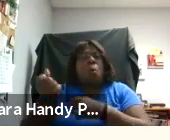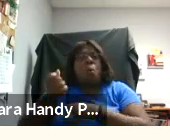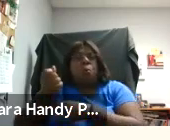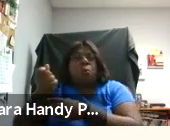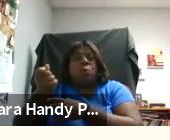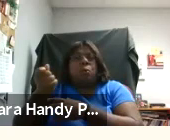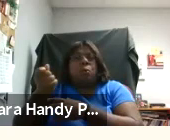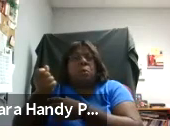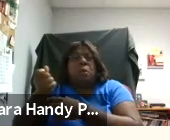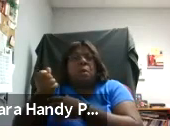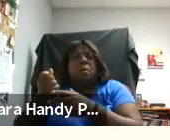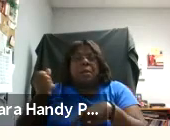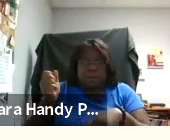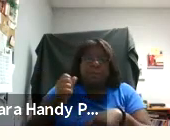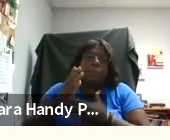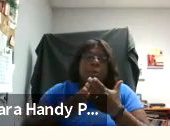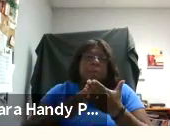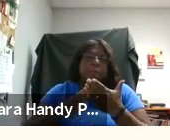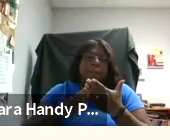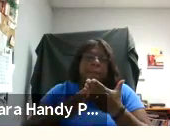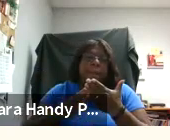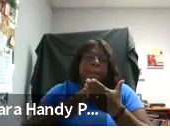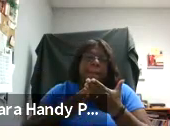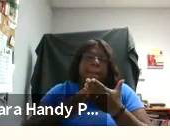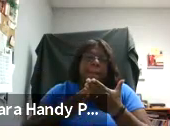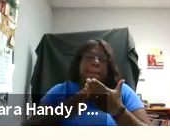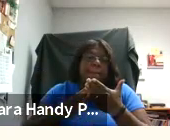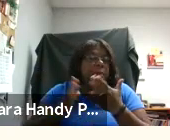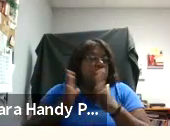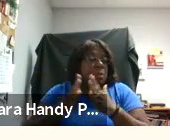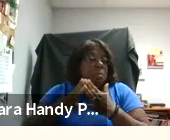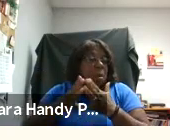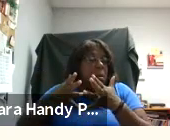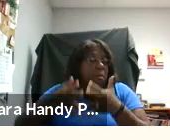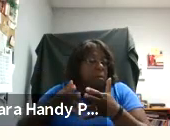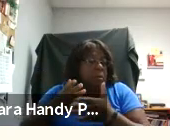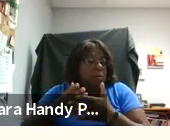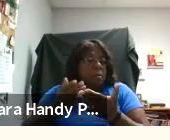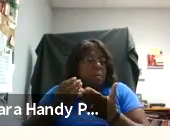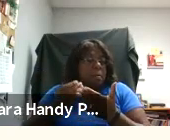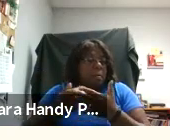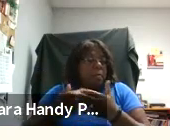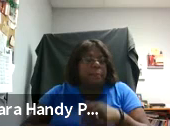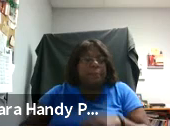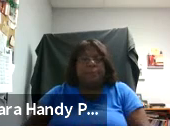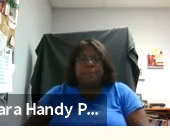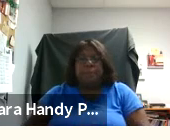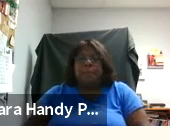was there was a small balance that was left over.